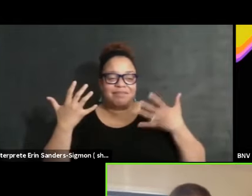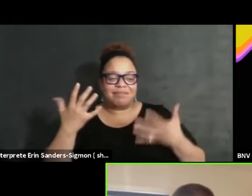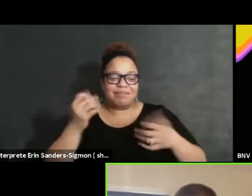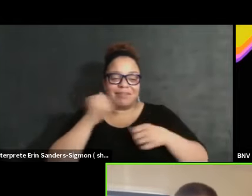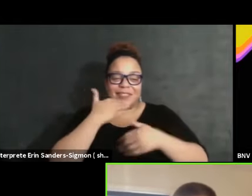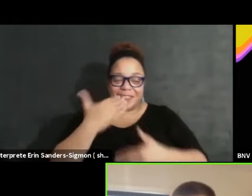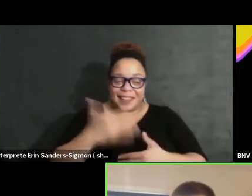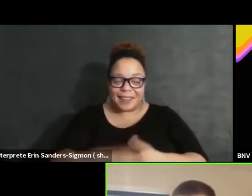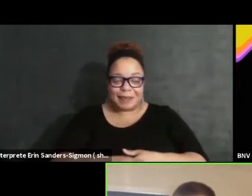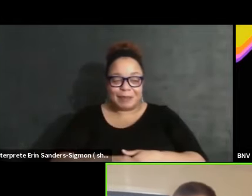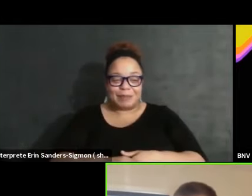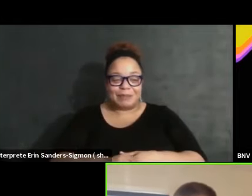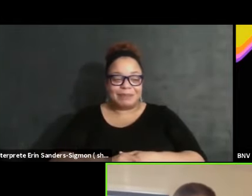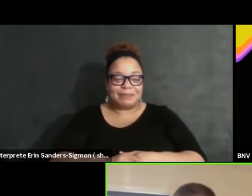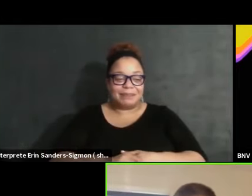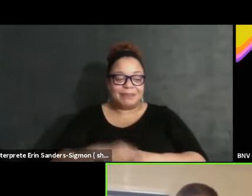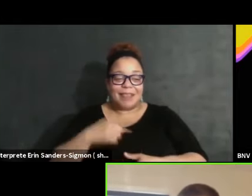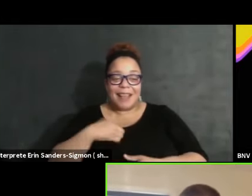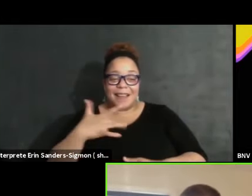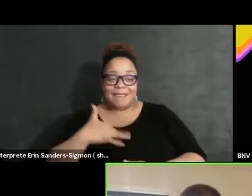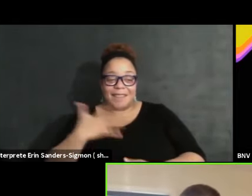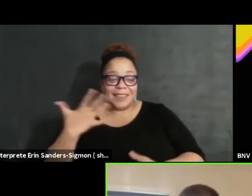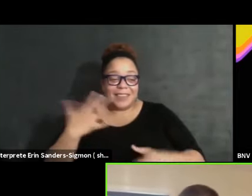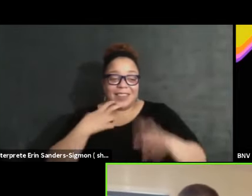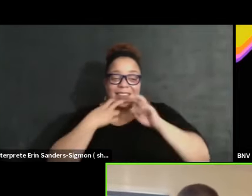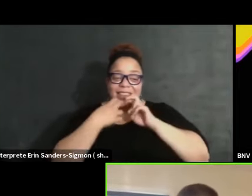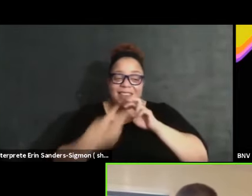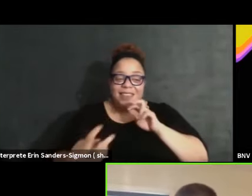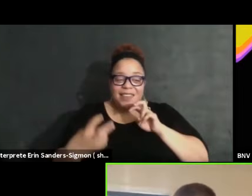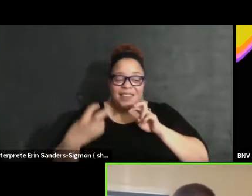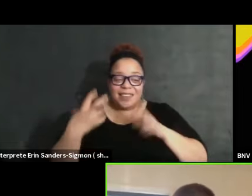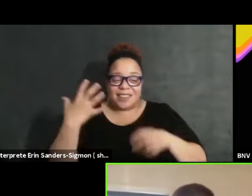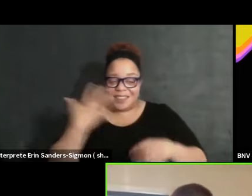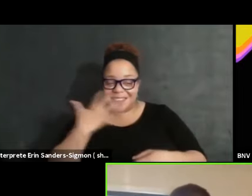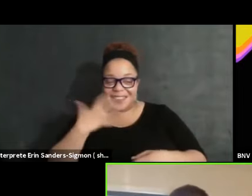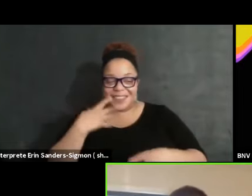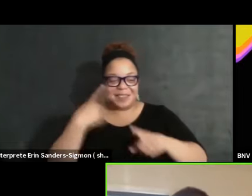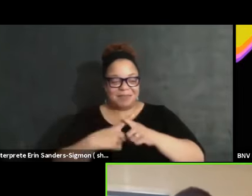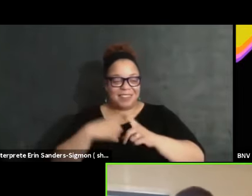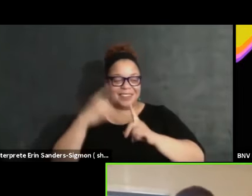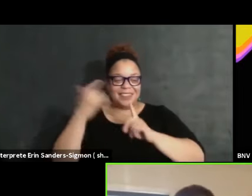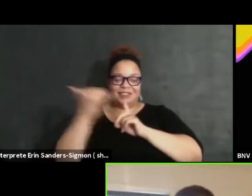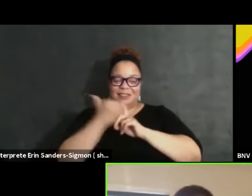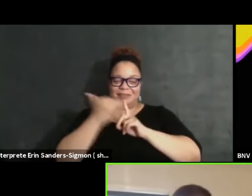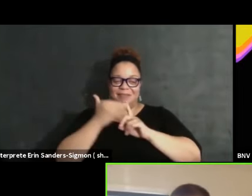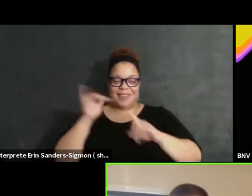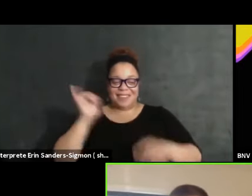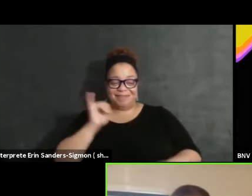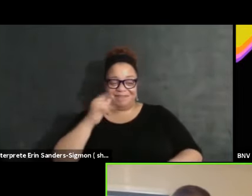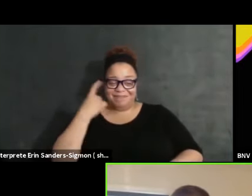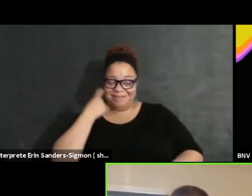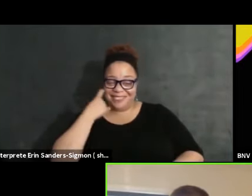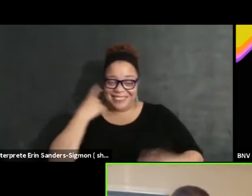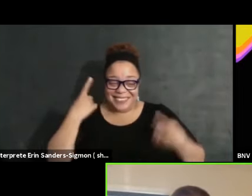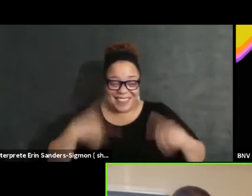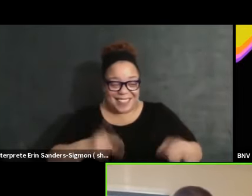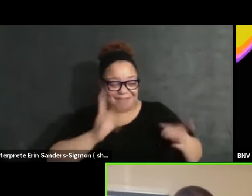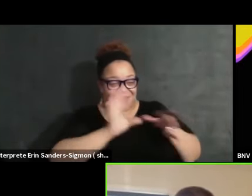just in awe and reminded, like Rafa was saying, of like what it is really about. You